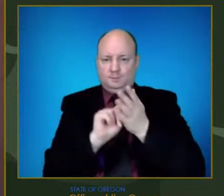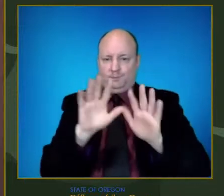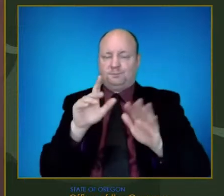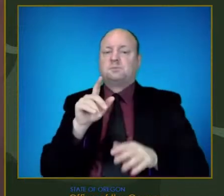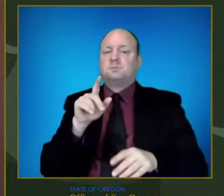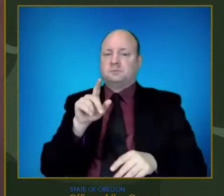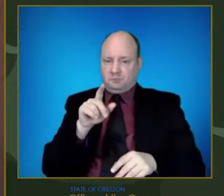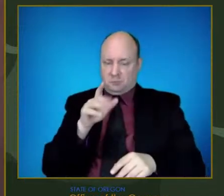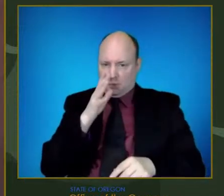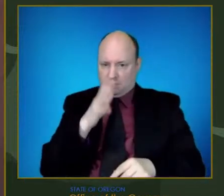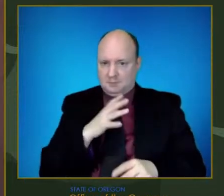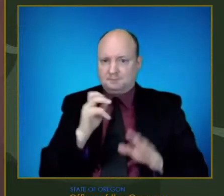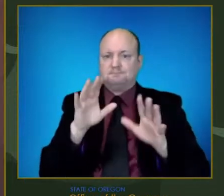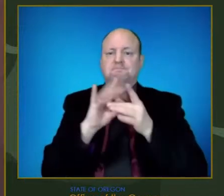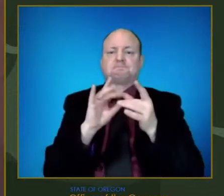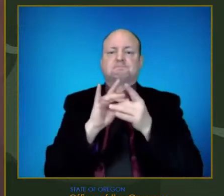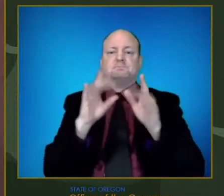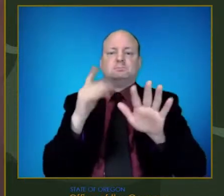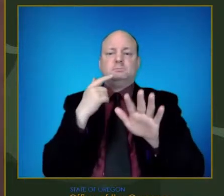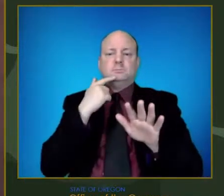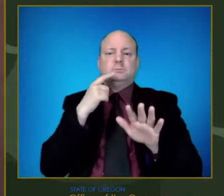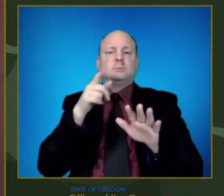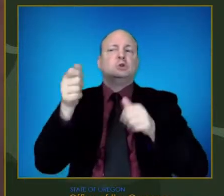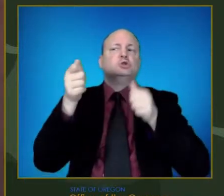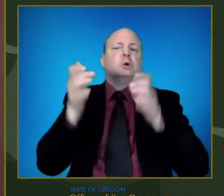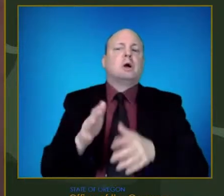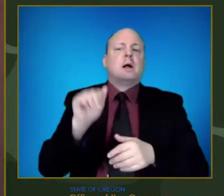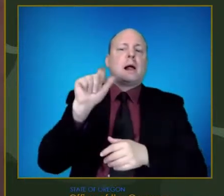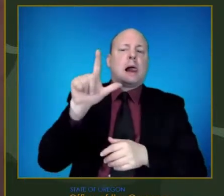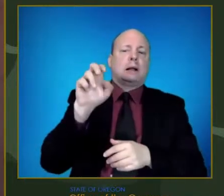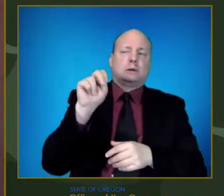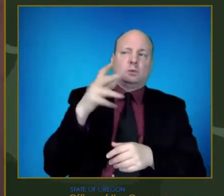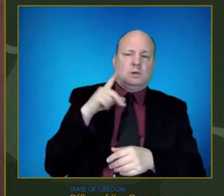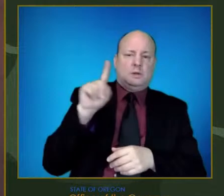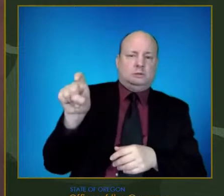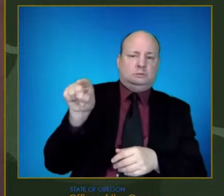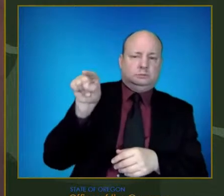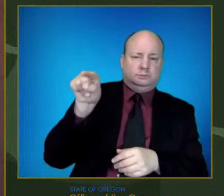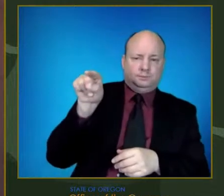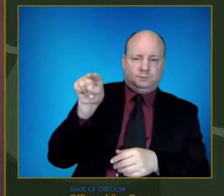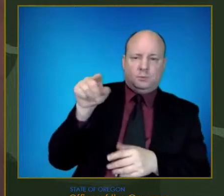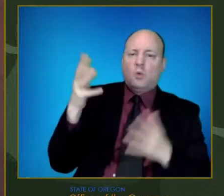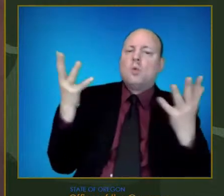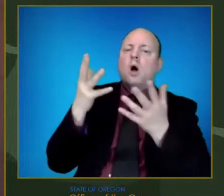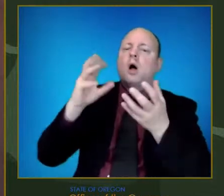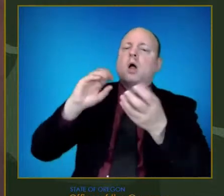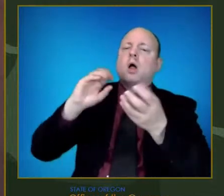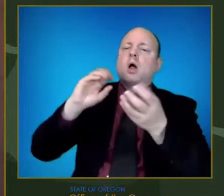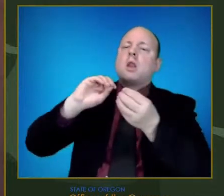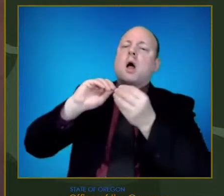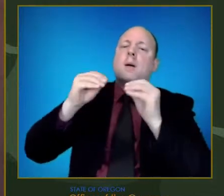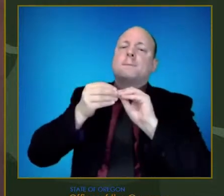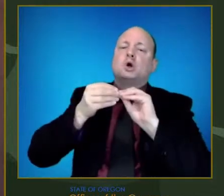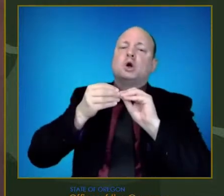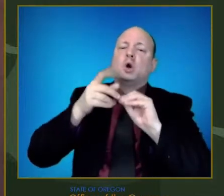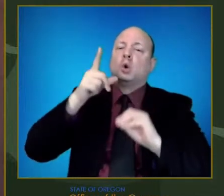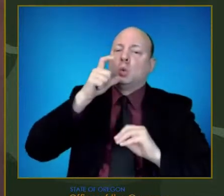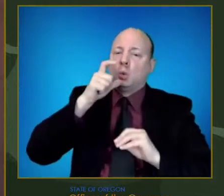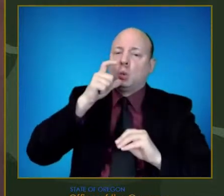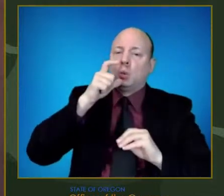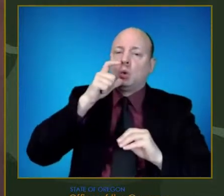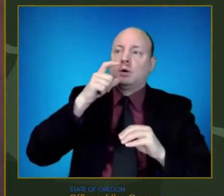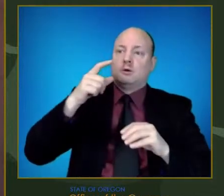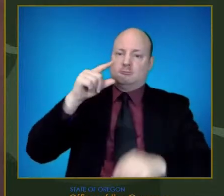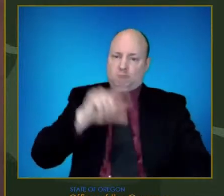you tell me what the numbers, now that there's a greater expansion of who's going to be eligible, can you tell me what the numbers are of